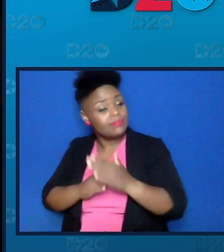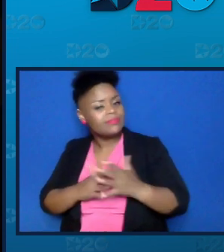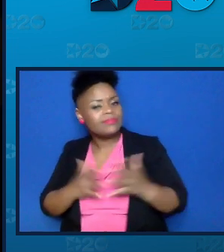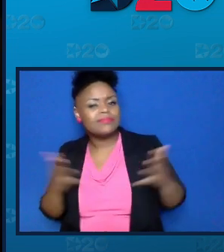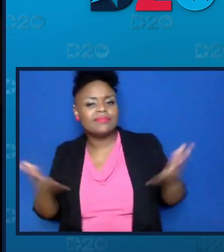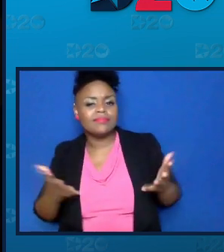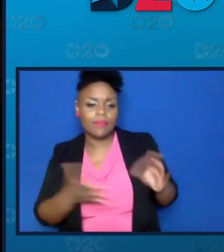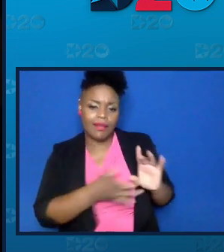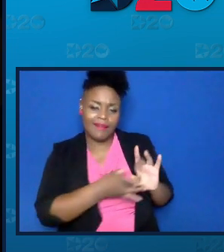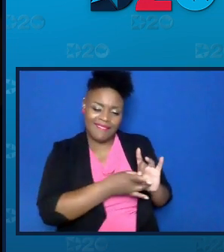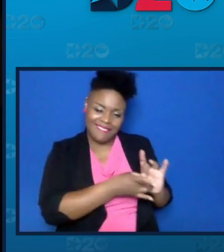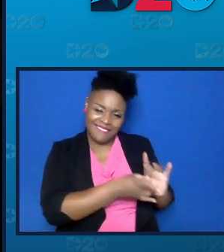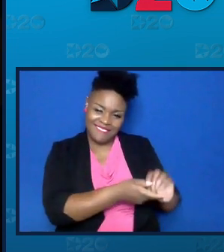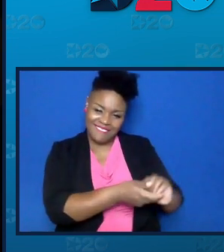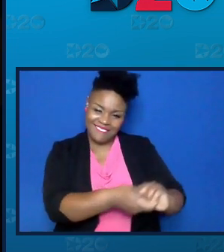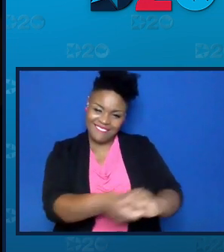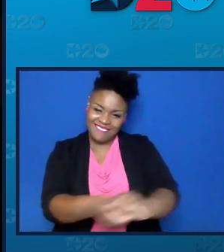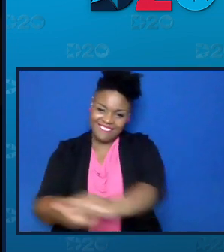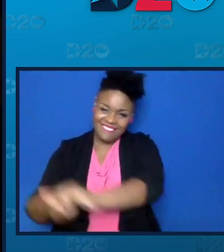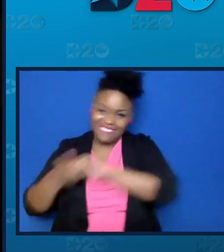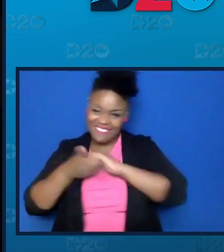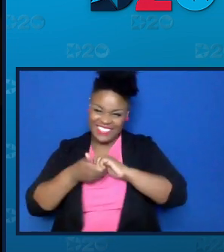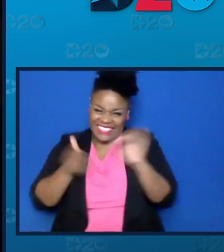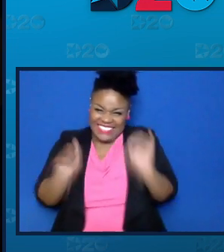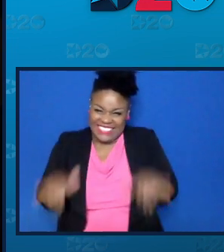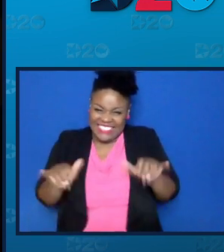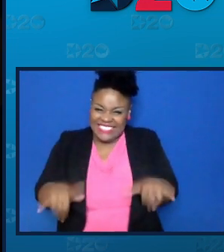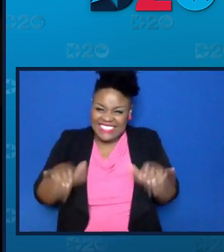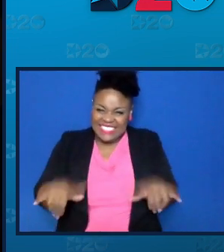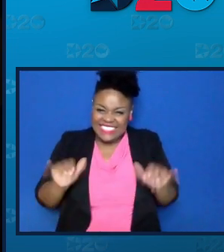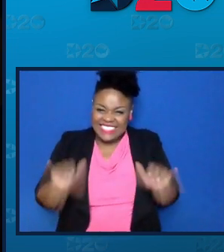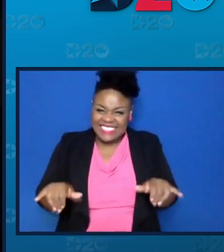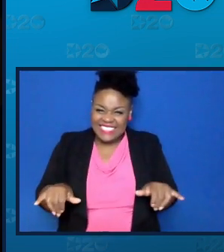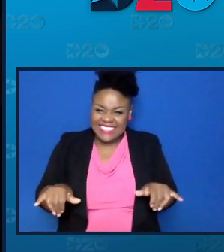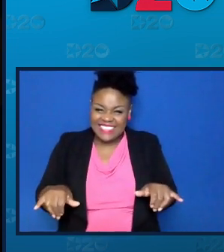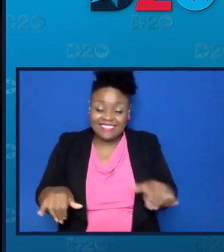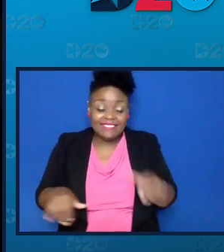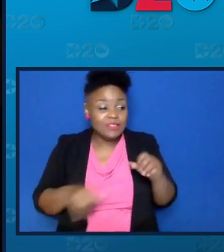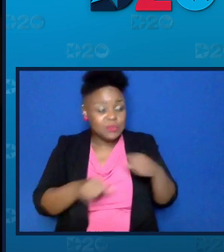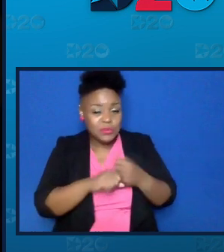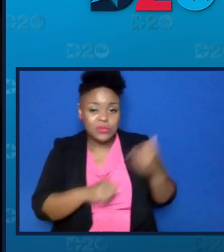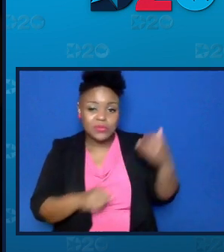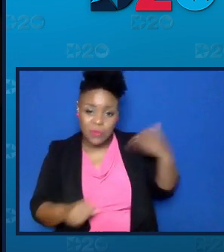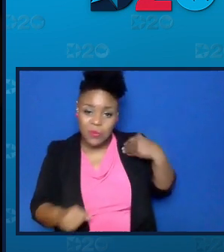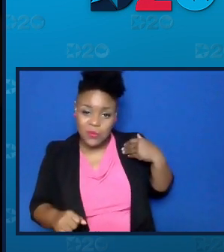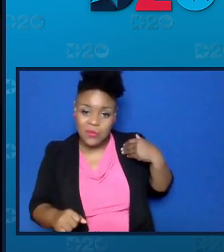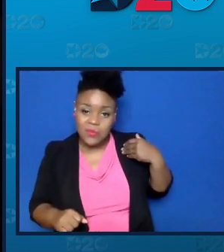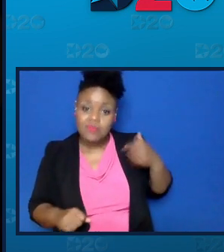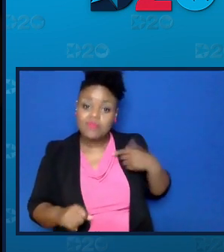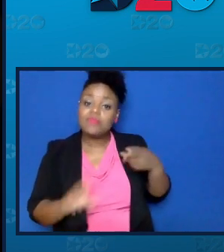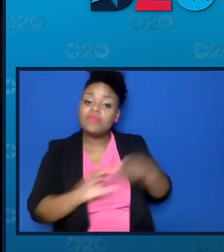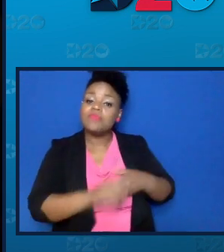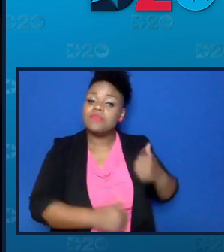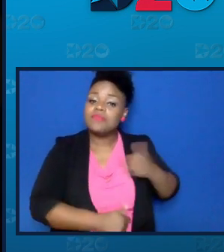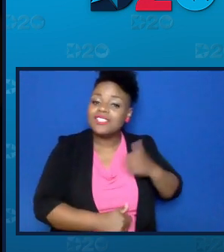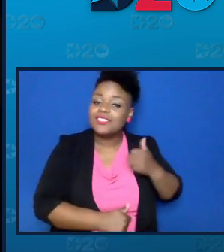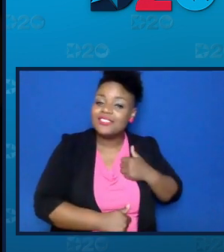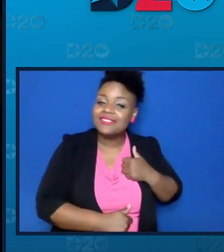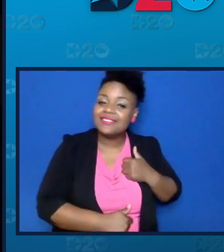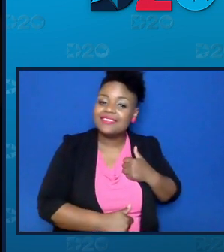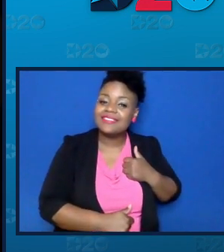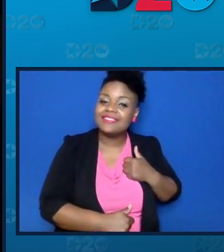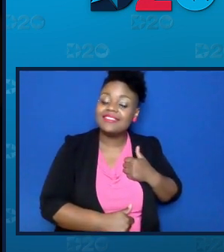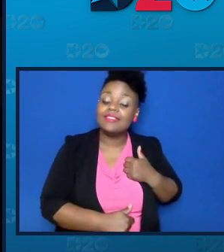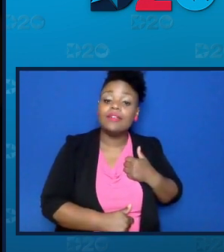wider. Just over 10 years ago, I joined a military where firing me because of who I am wasn't